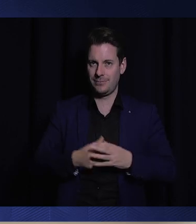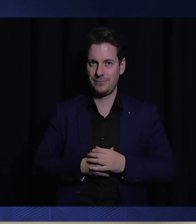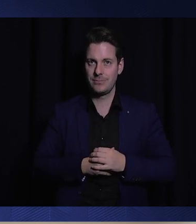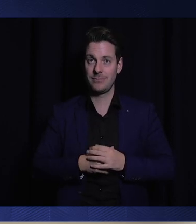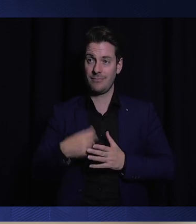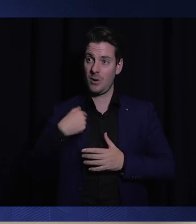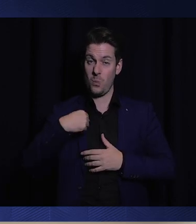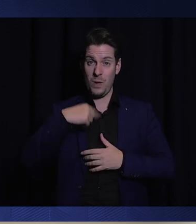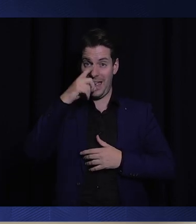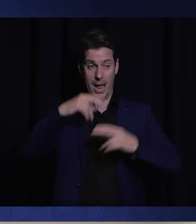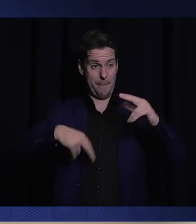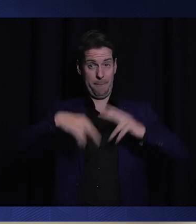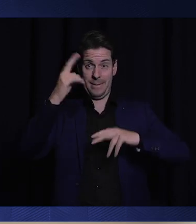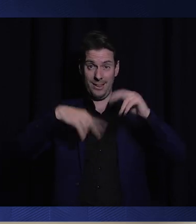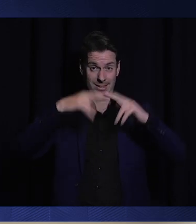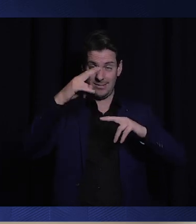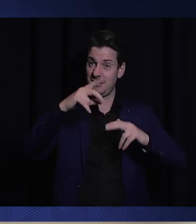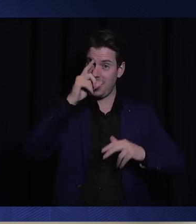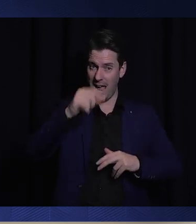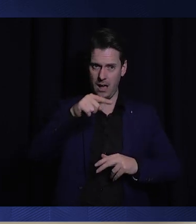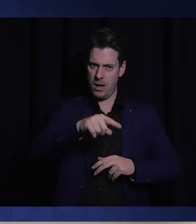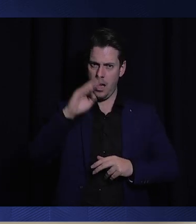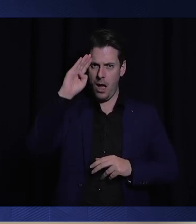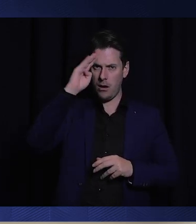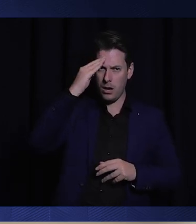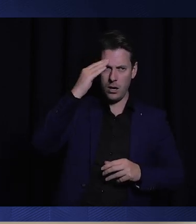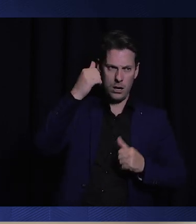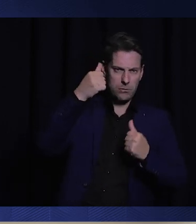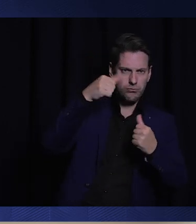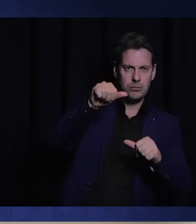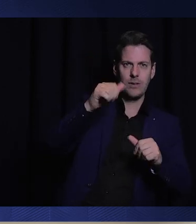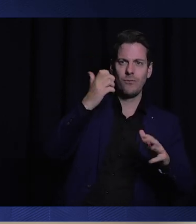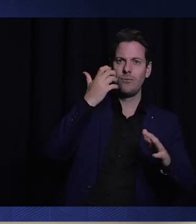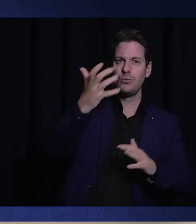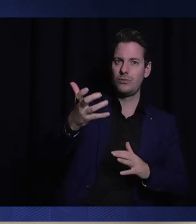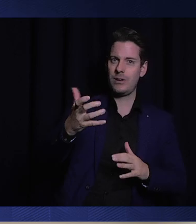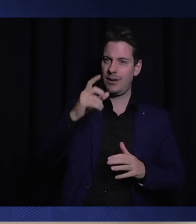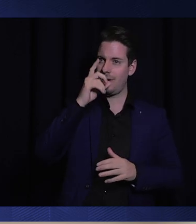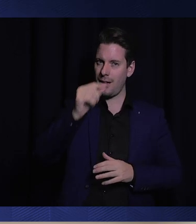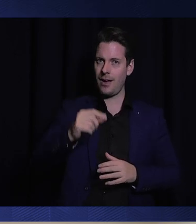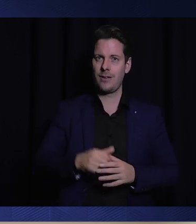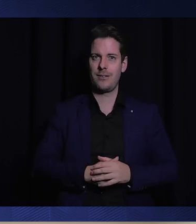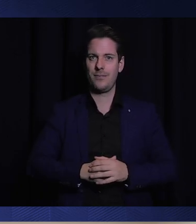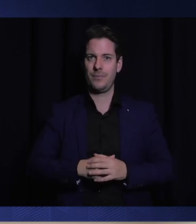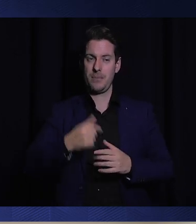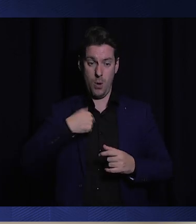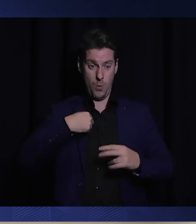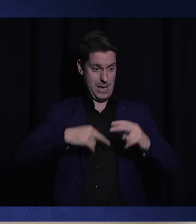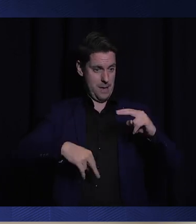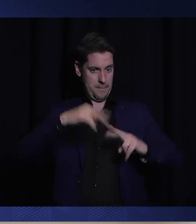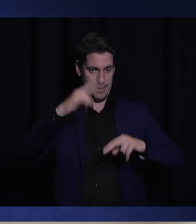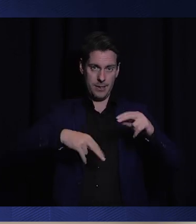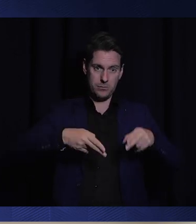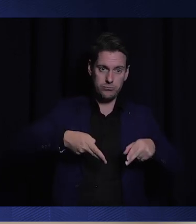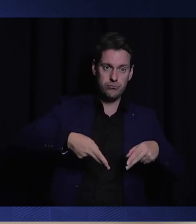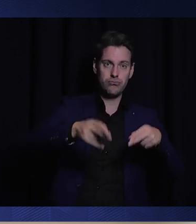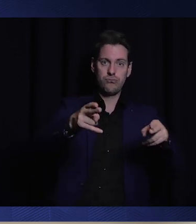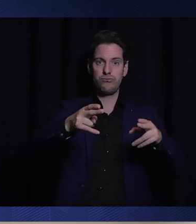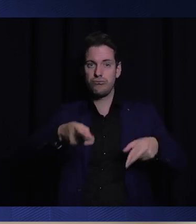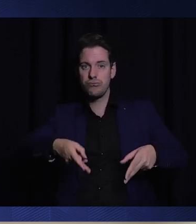role of local communities and consultation, and then the role of private sector investment has to come together in a mutually sort of accountable